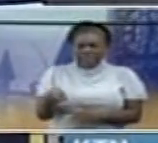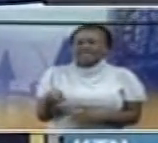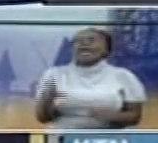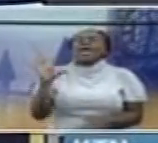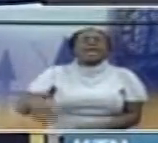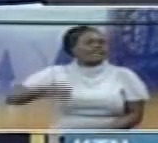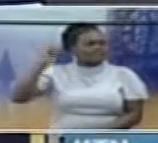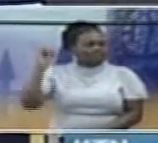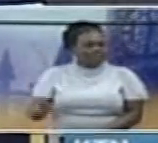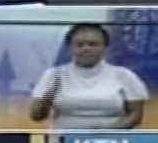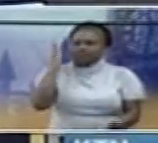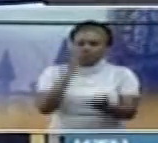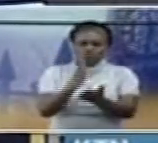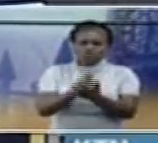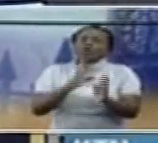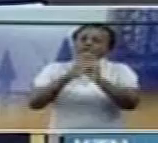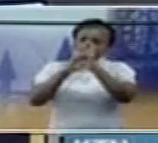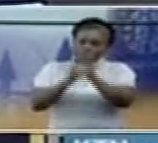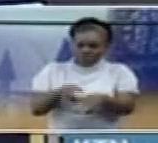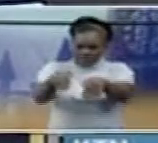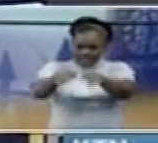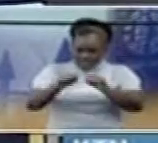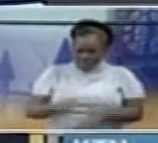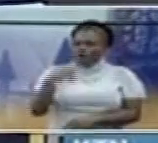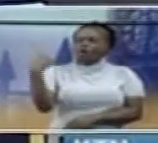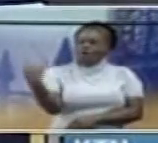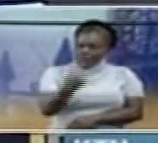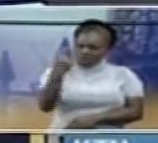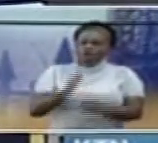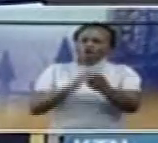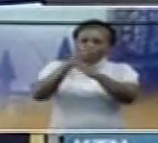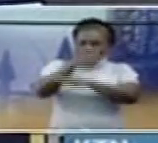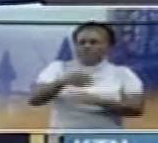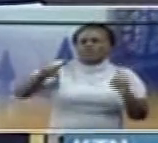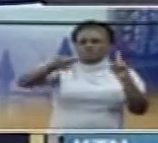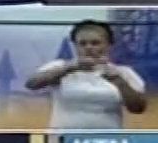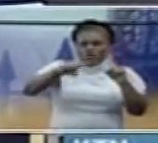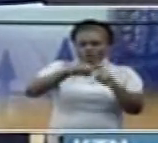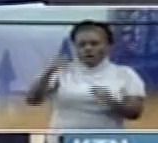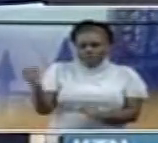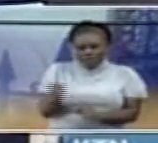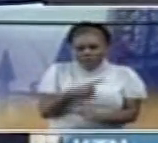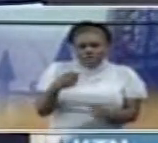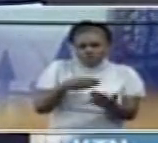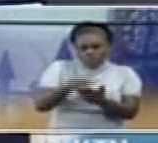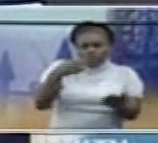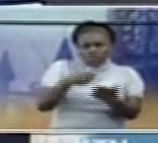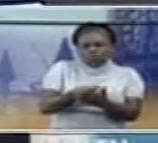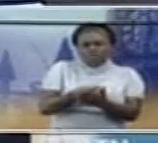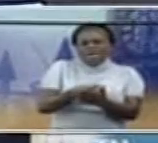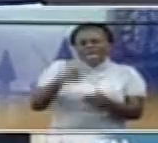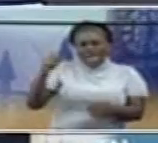astronomical. According to this report, the funeral cost alone exceeds the total annual expenditure. What you